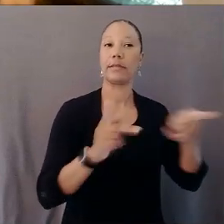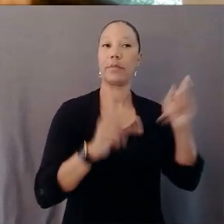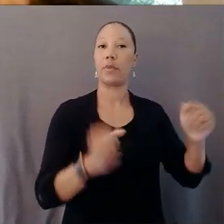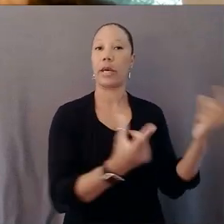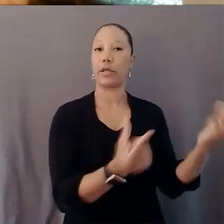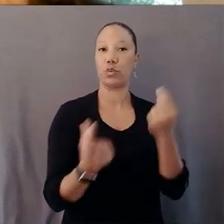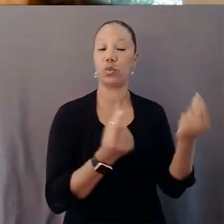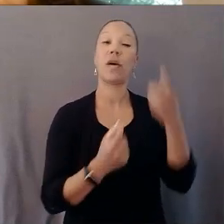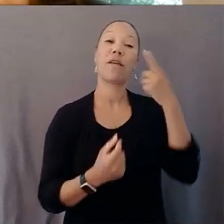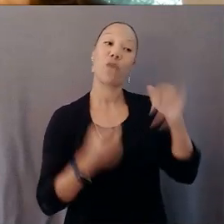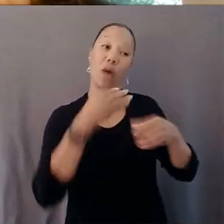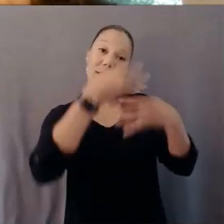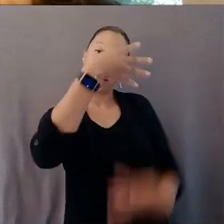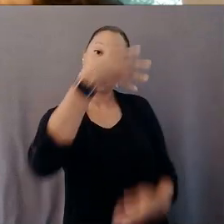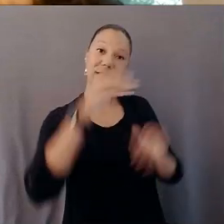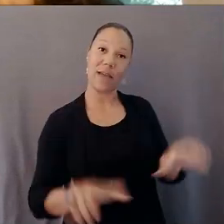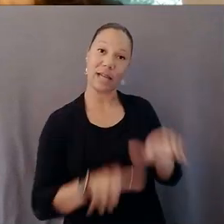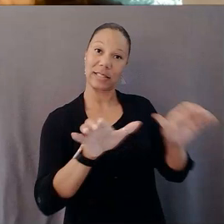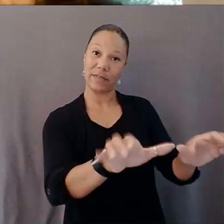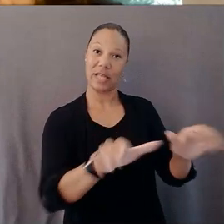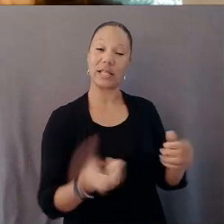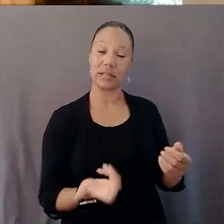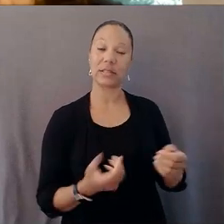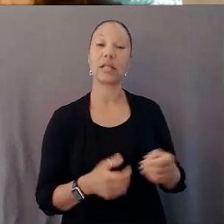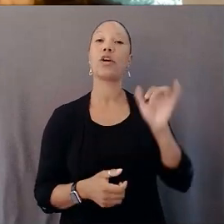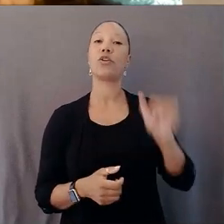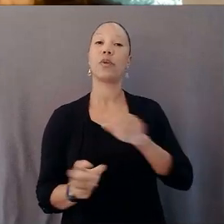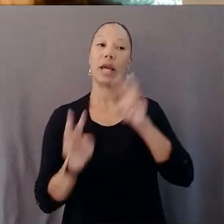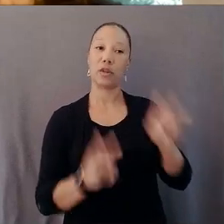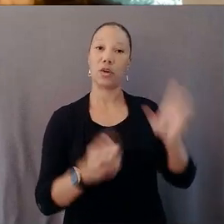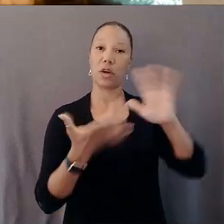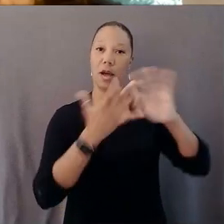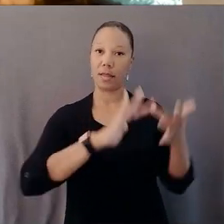of those available new activities, go online at